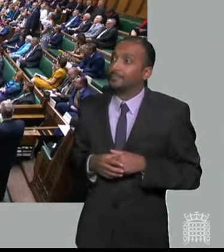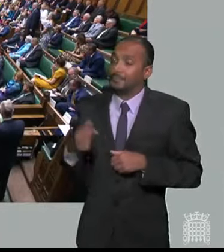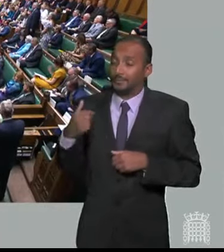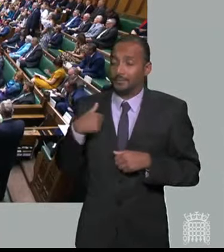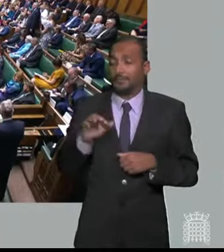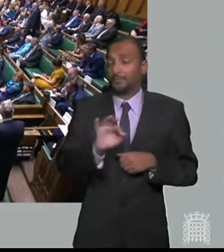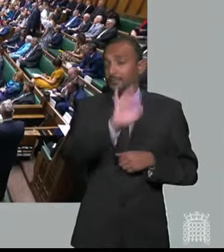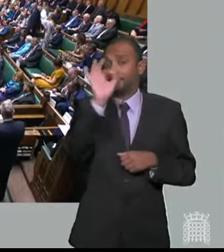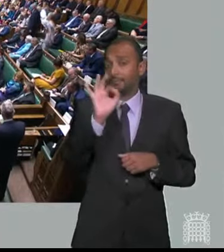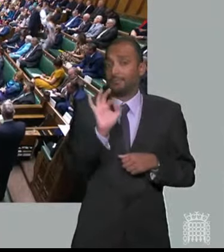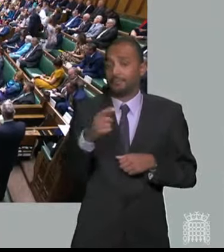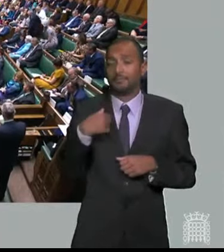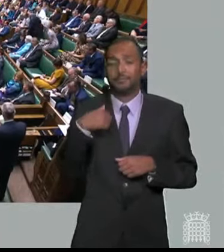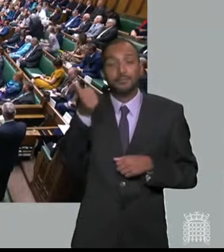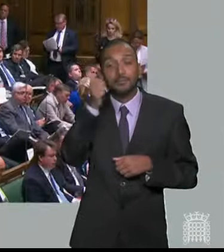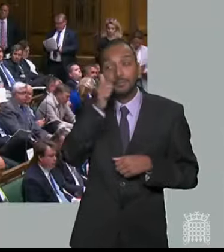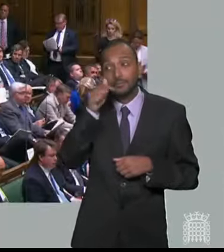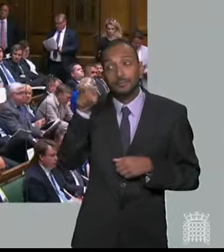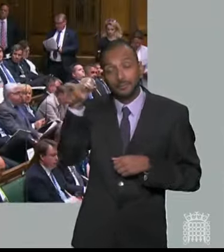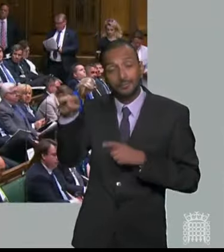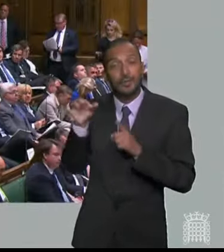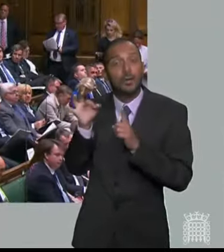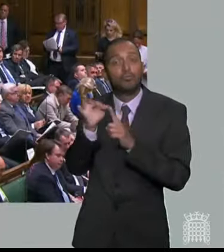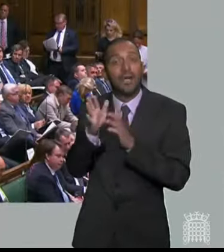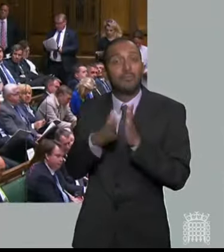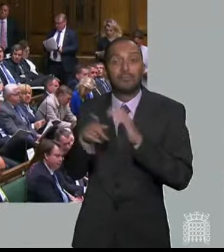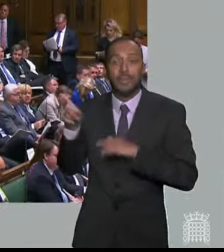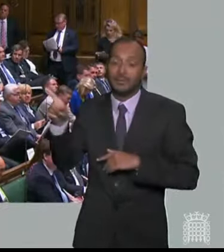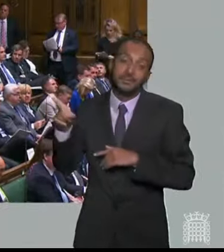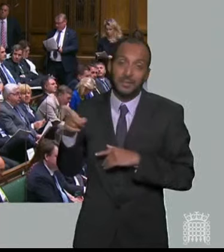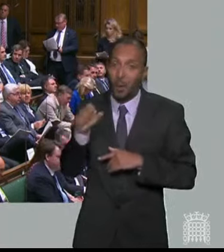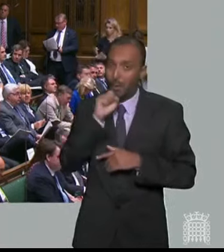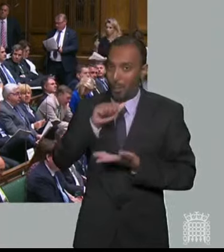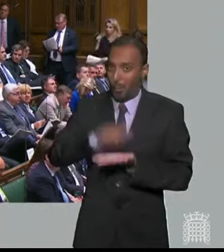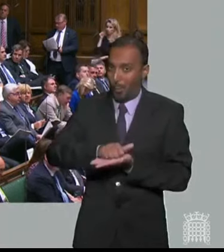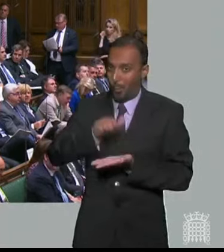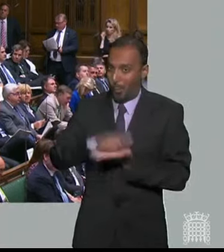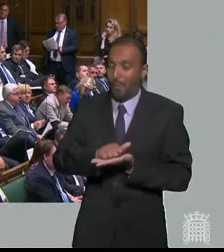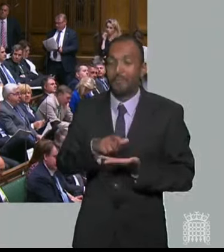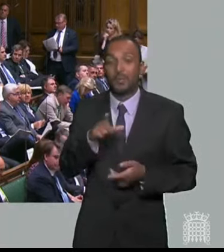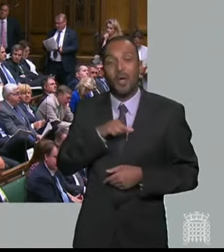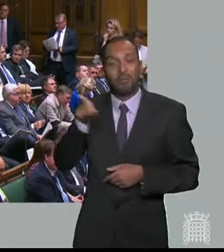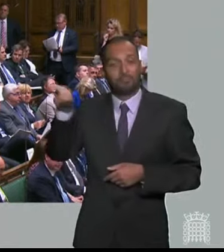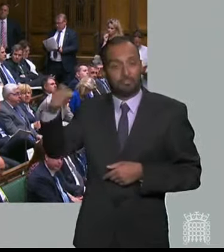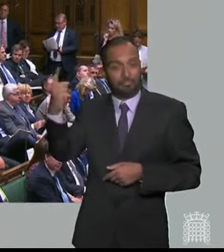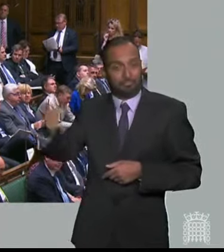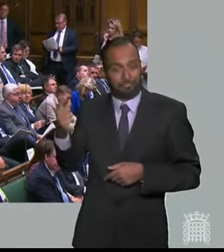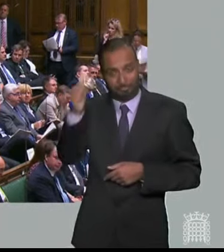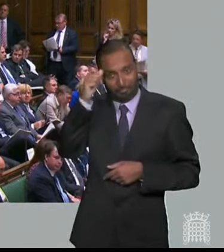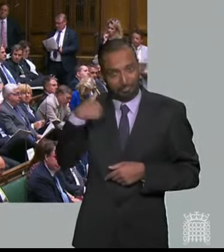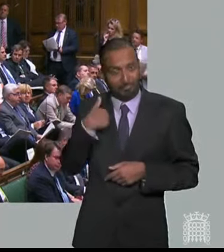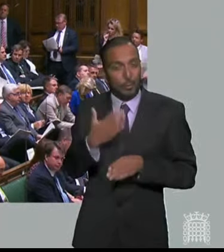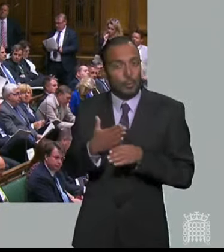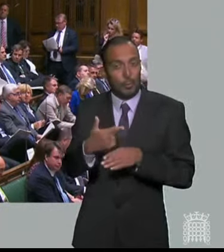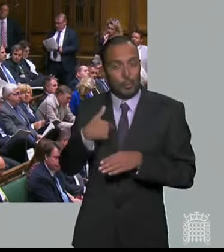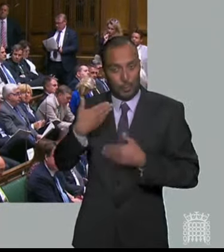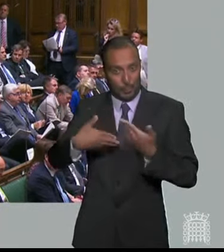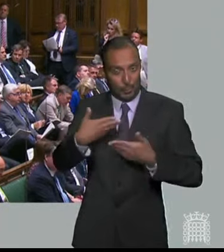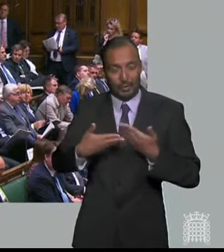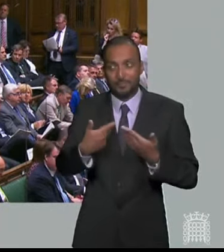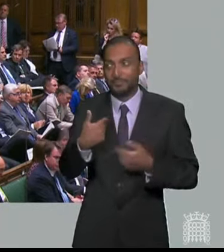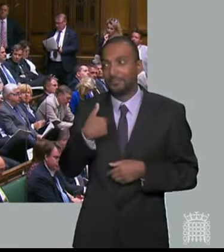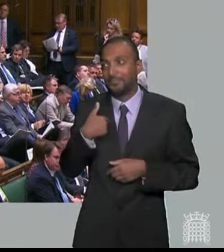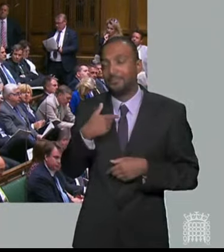the Prime Minister will find impossible to resist, because he'll be aware of the work I've been doing with the Number 10's